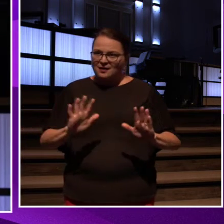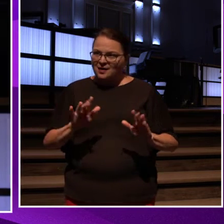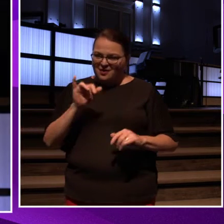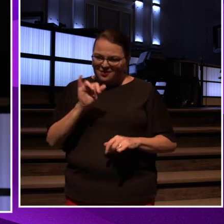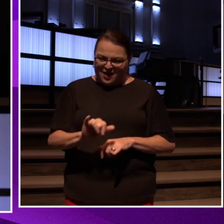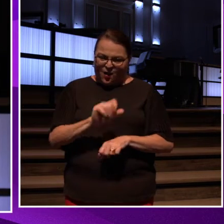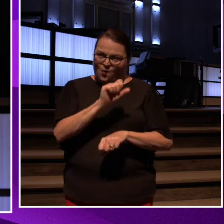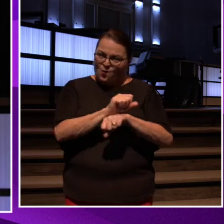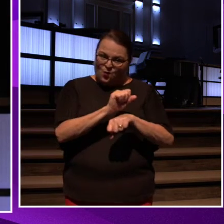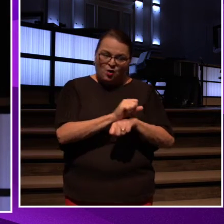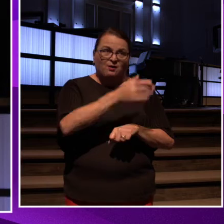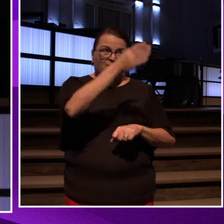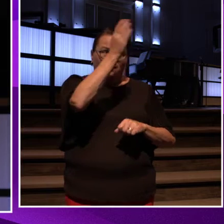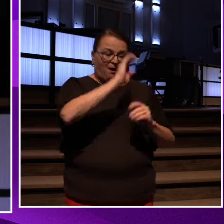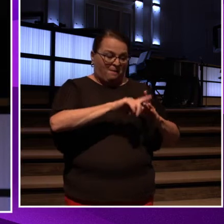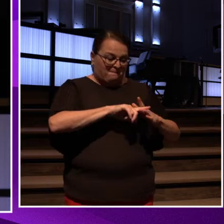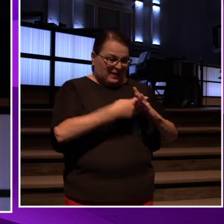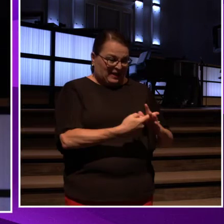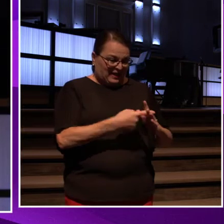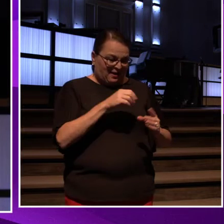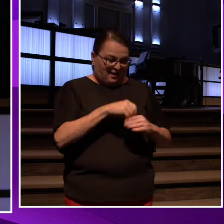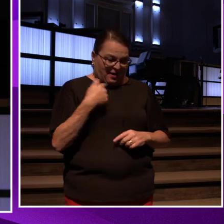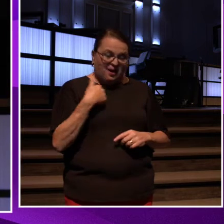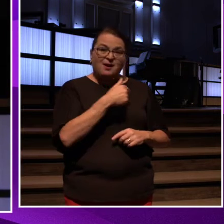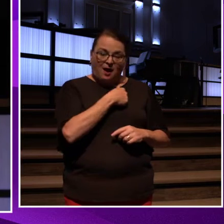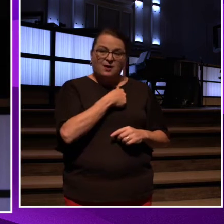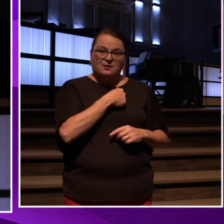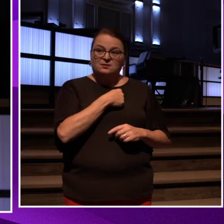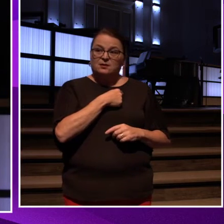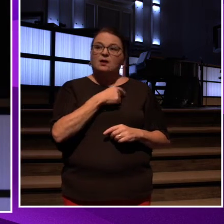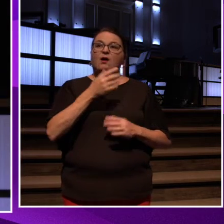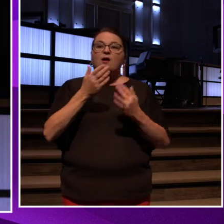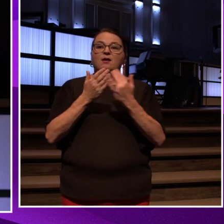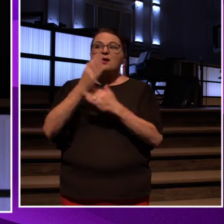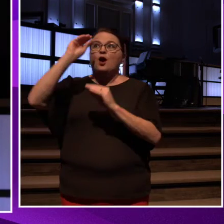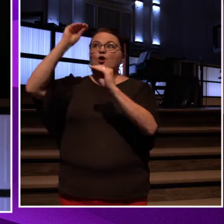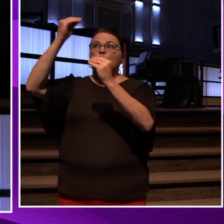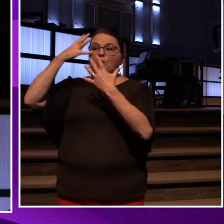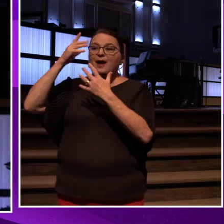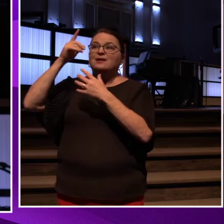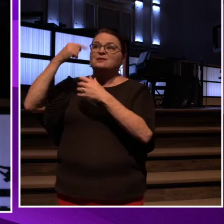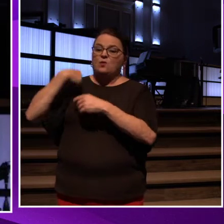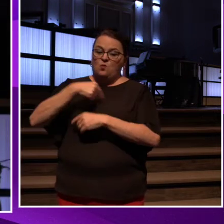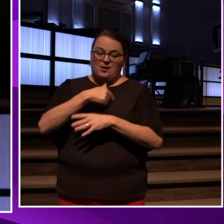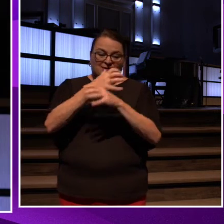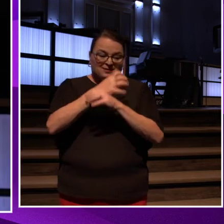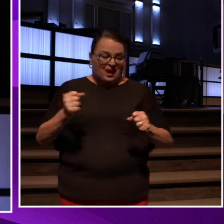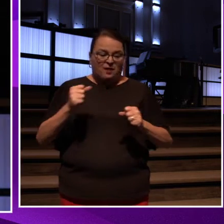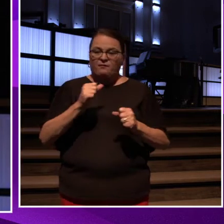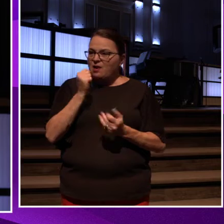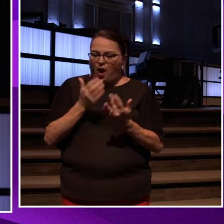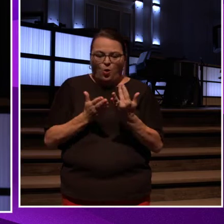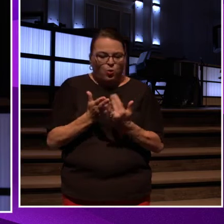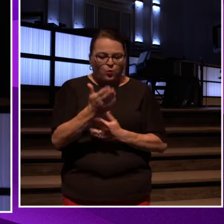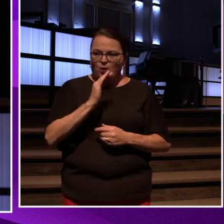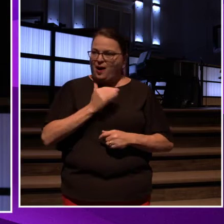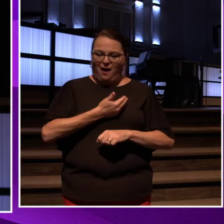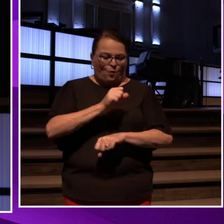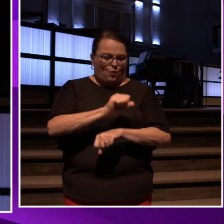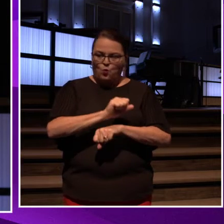He begun in us. We didn't do it. For by grace are you saved through faith, not of works that you've done. It is the gift